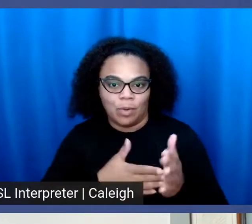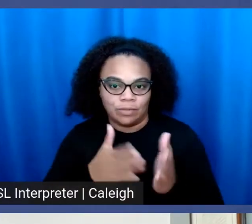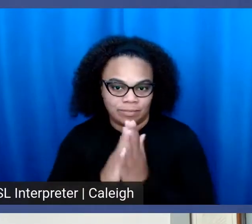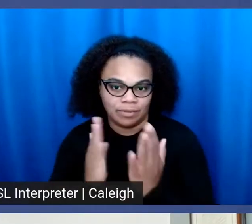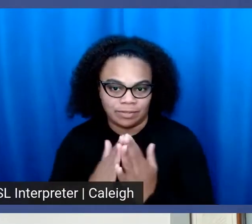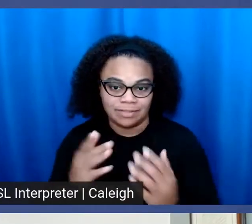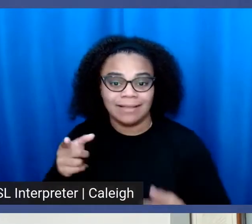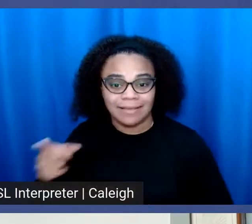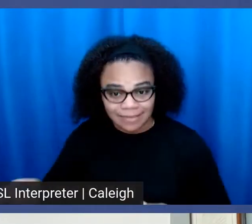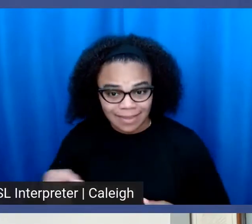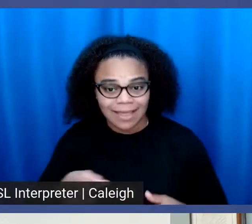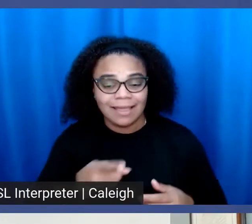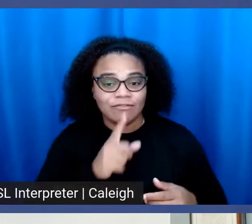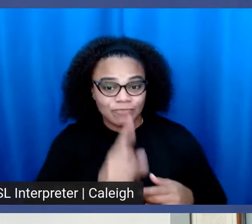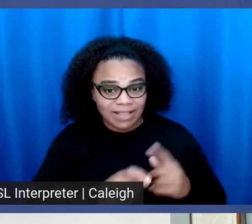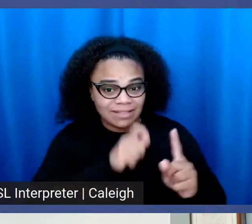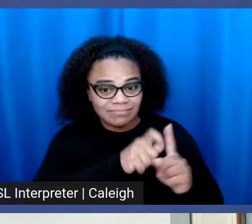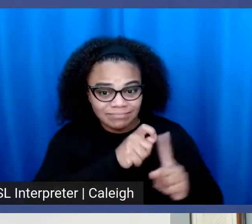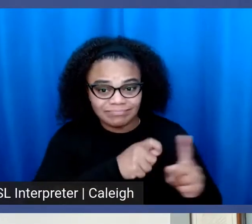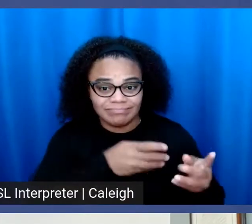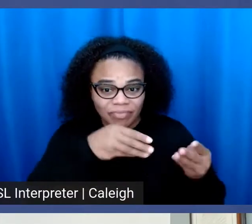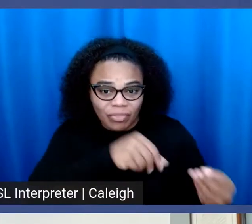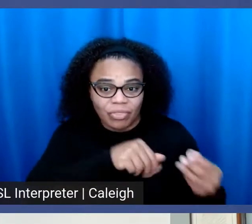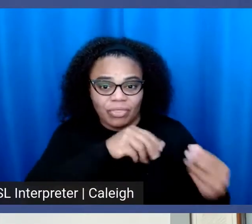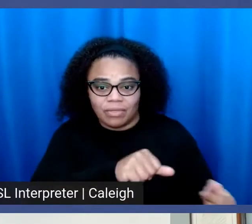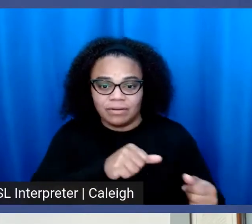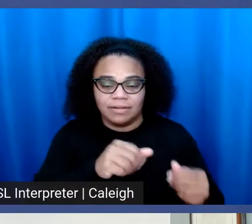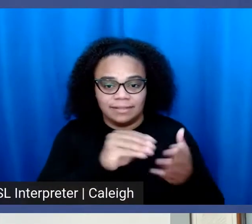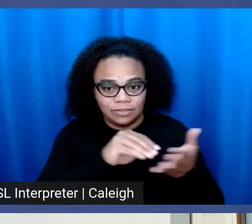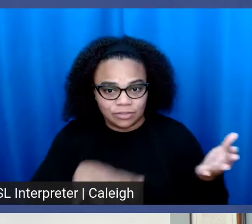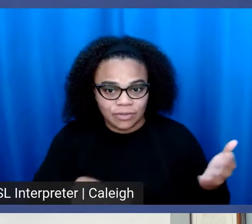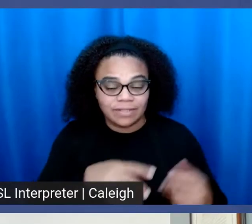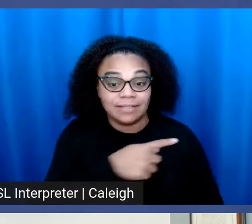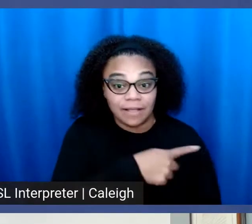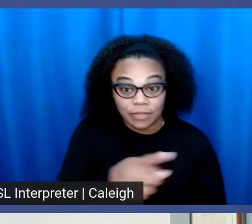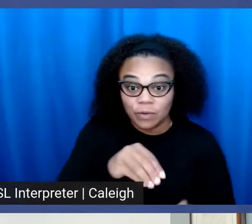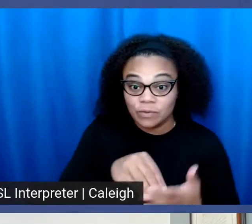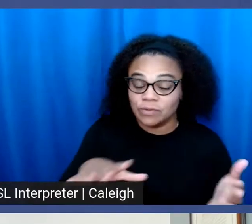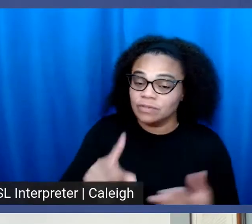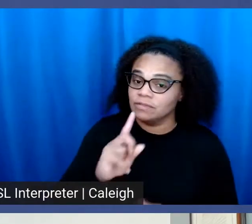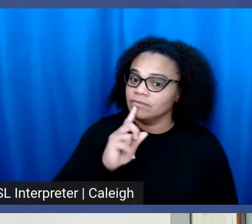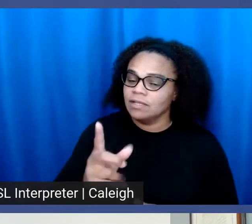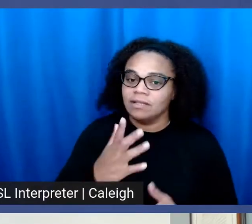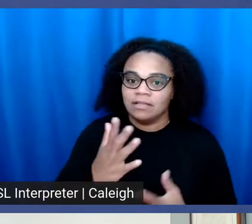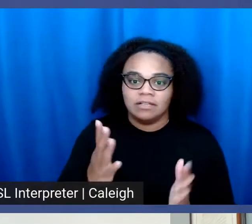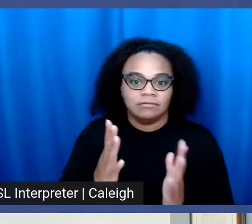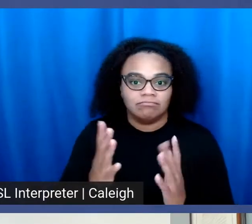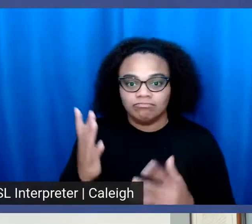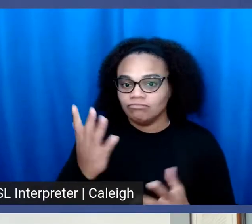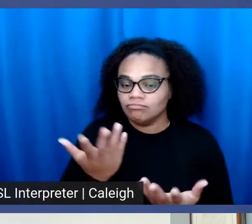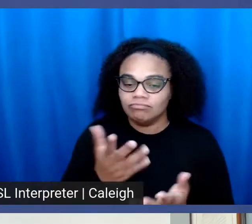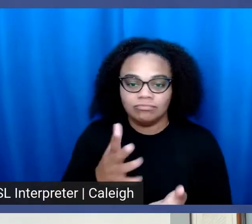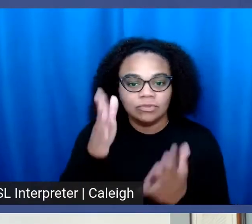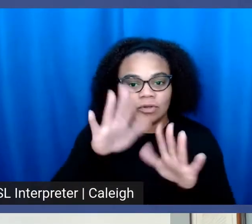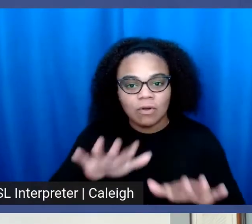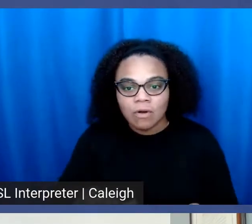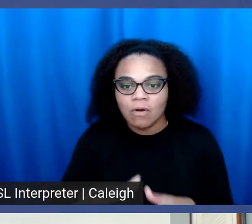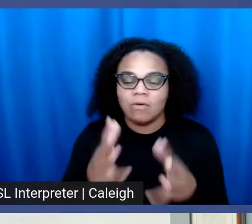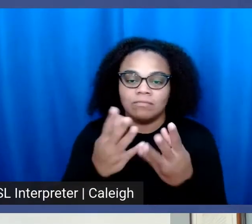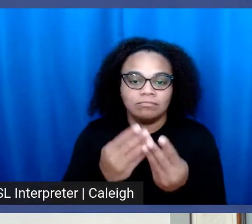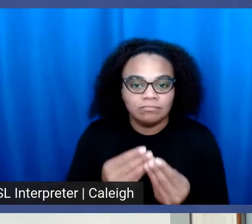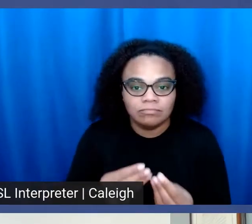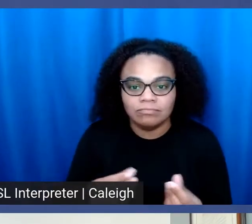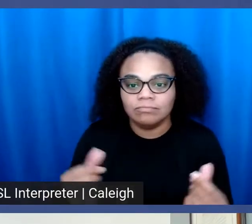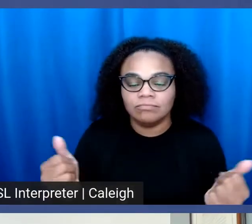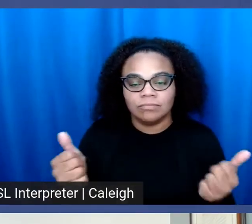those kids, in the most eloquent, passionate way possible, expressed their outrage at seeing materials that are